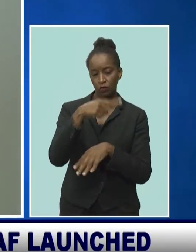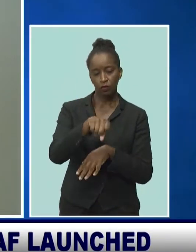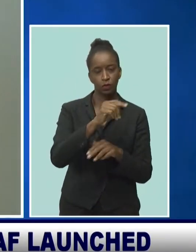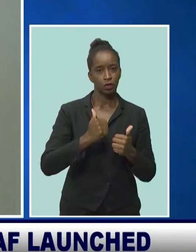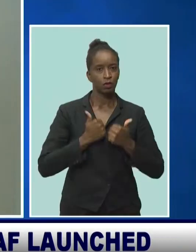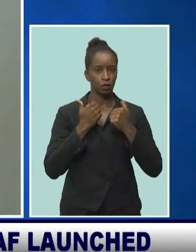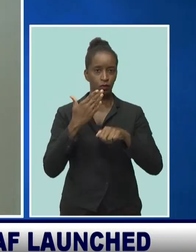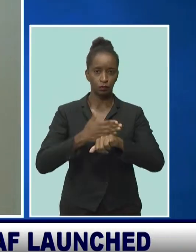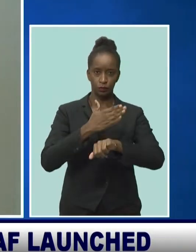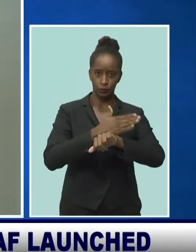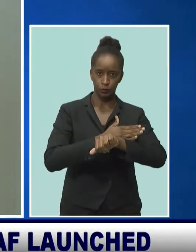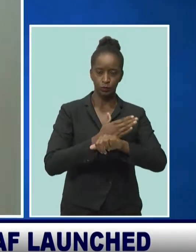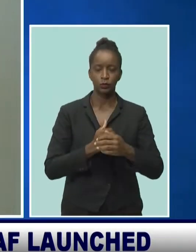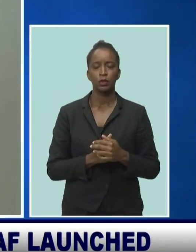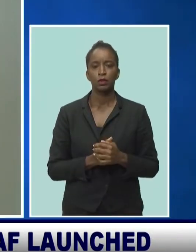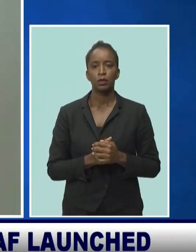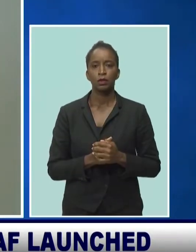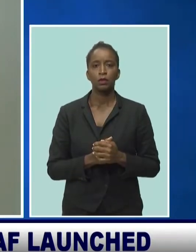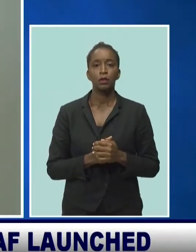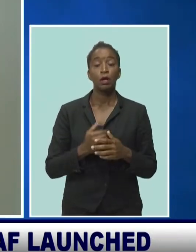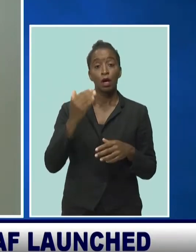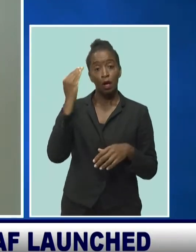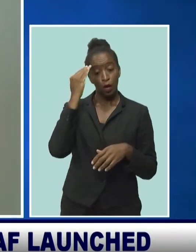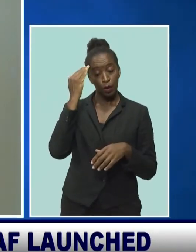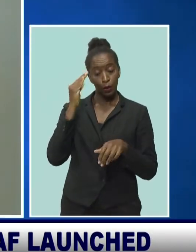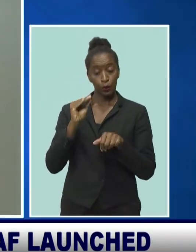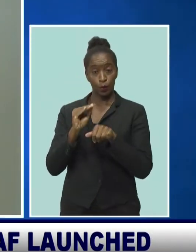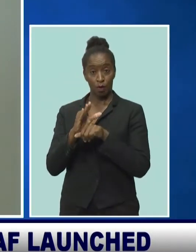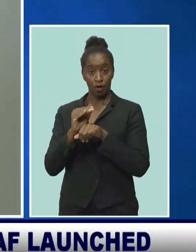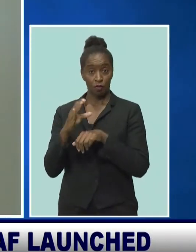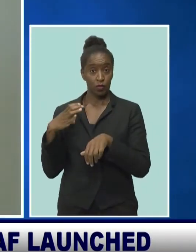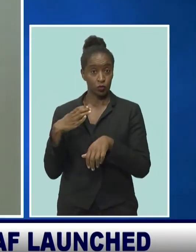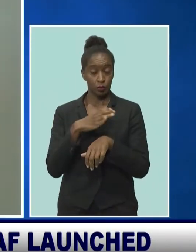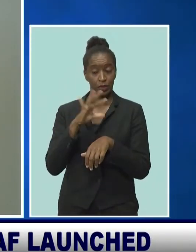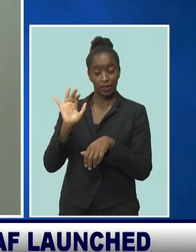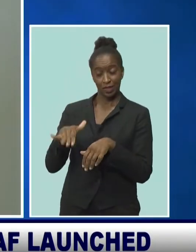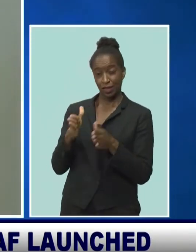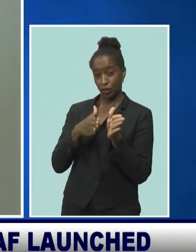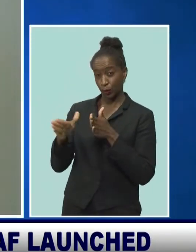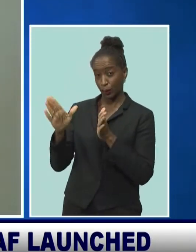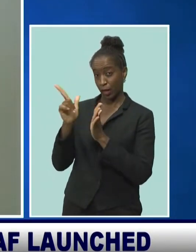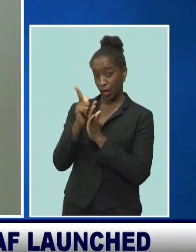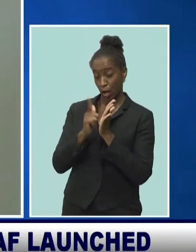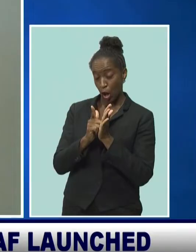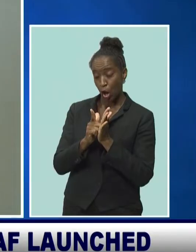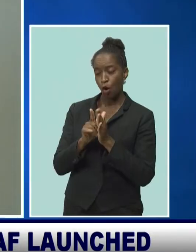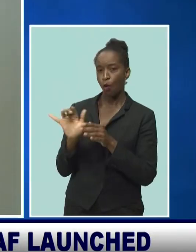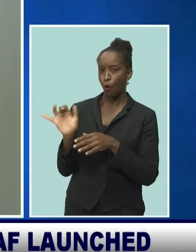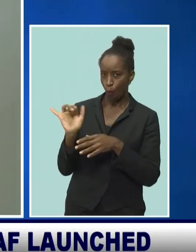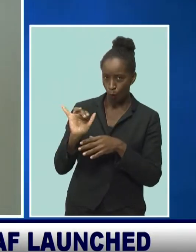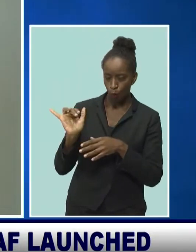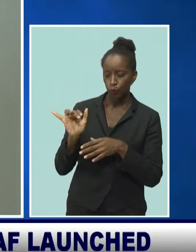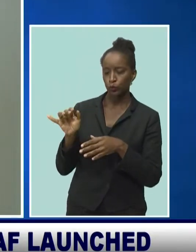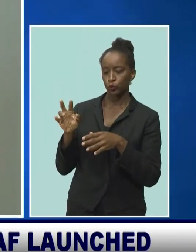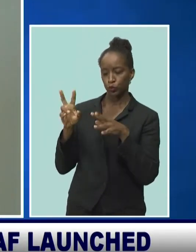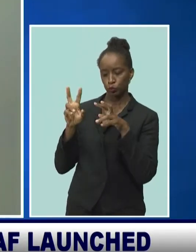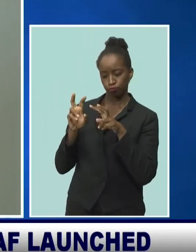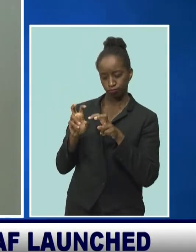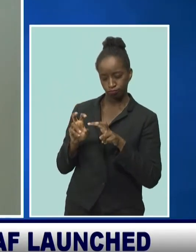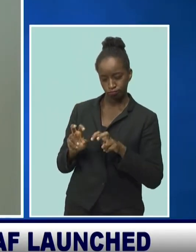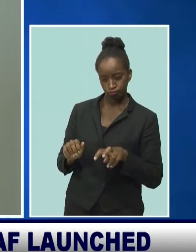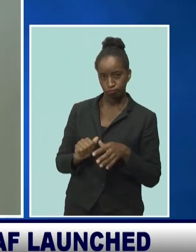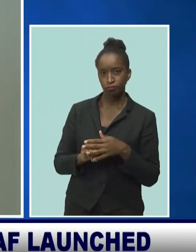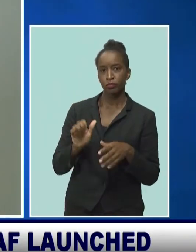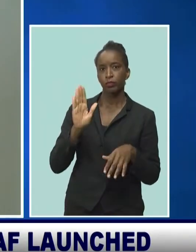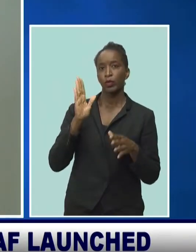with disabilities, and I know that the advisory committee is reviewing it as well. I'm hopeful that we will have that legislation before the Parliament